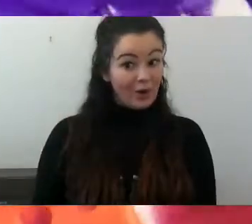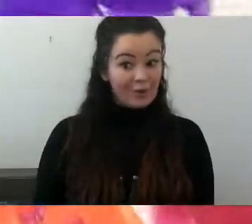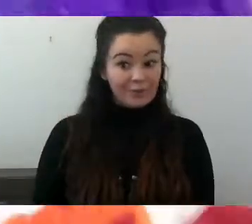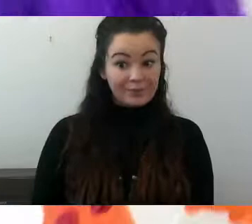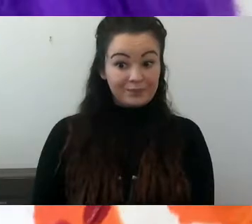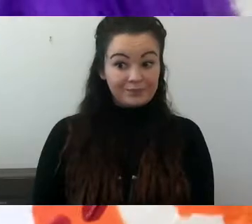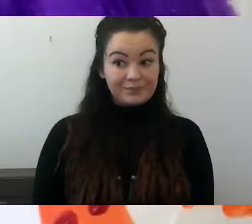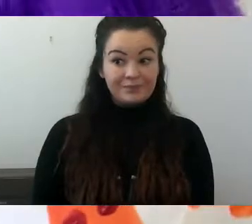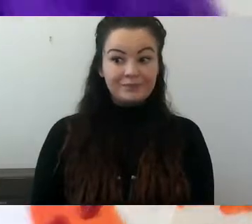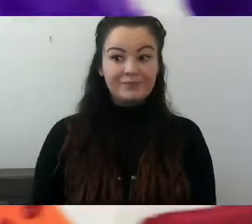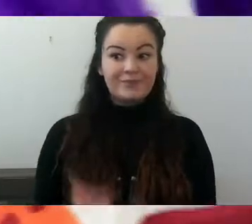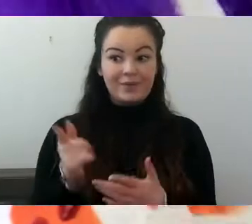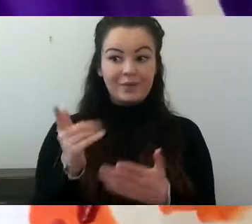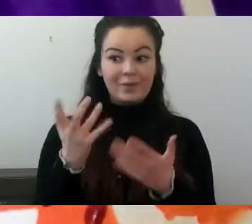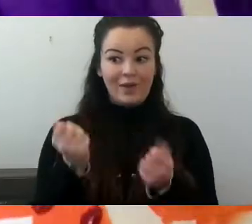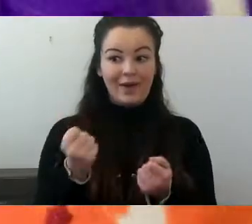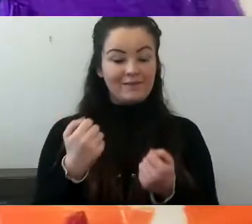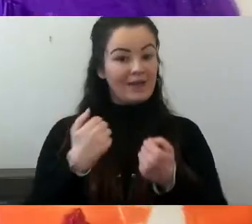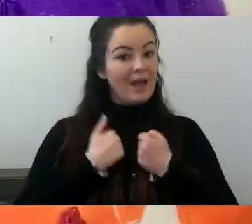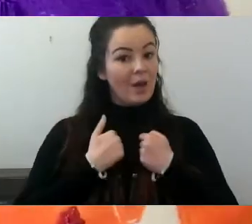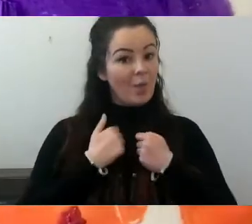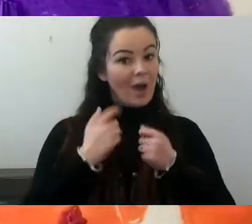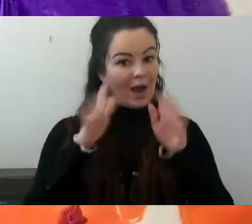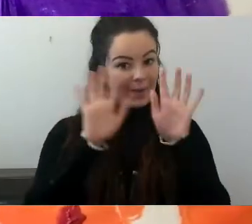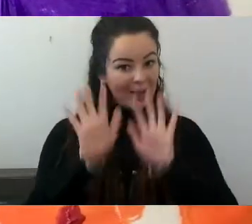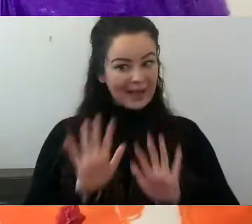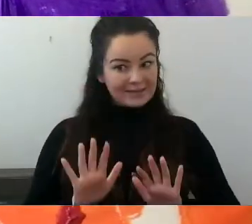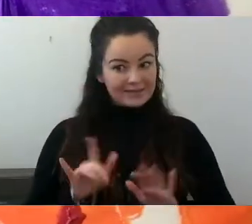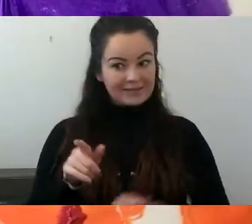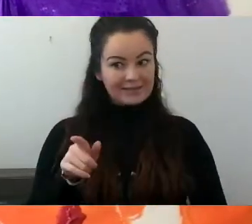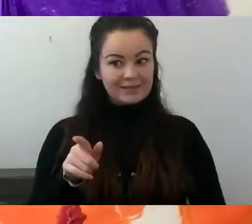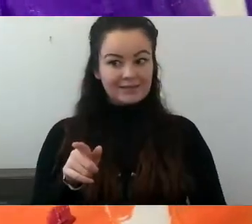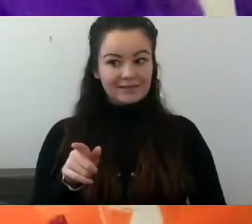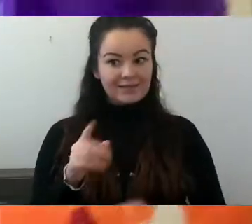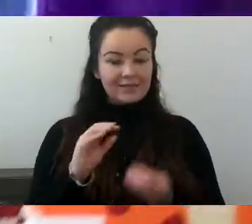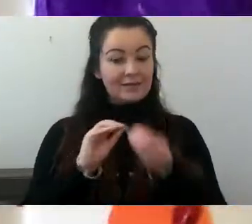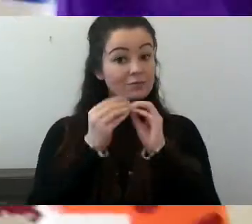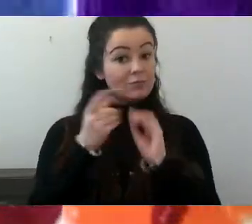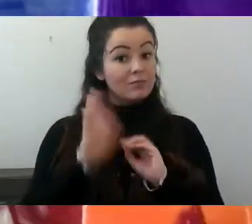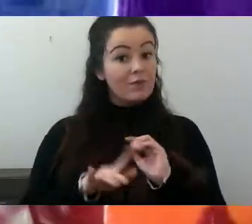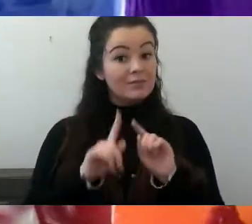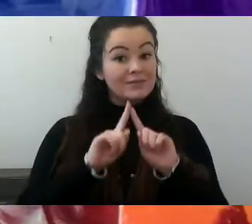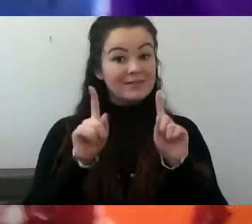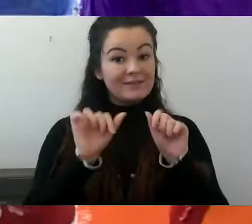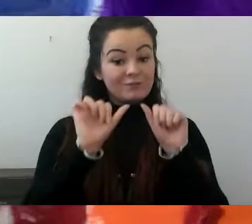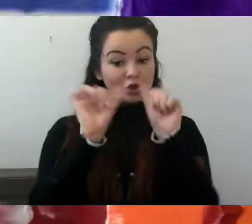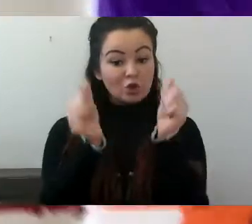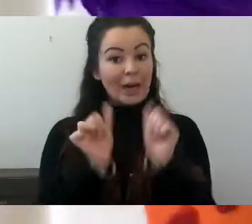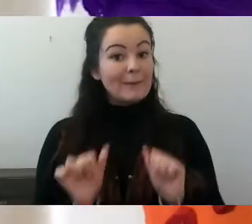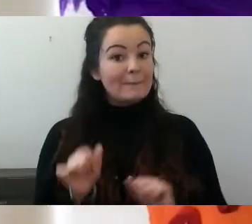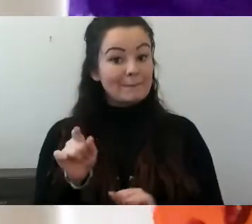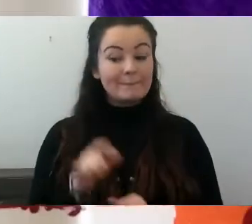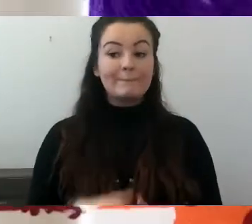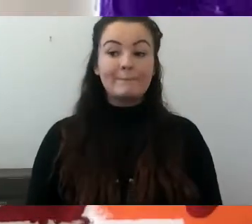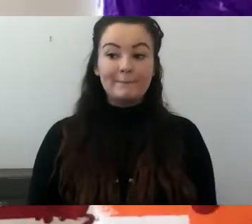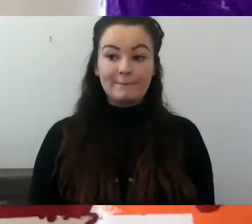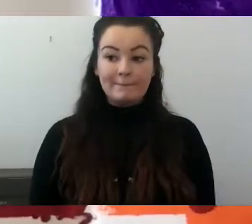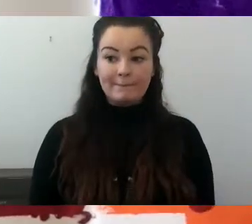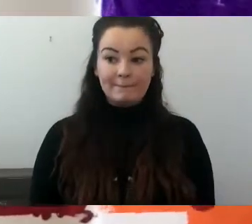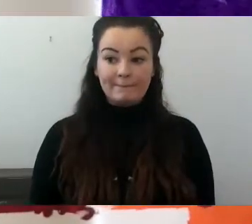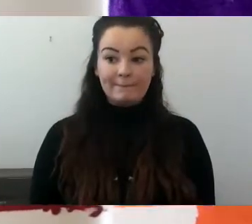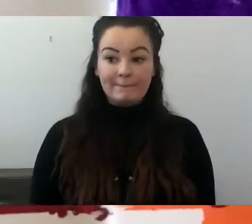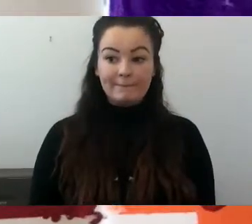And there we go. We've got our pattern made of different geometric